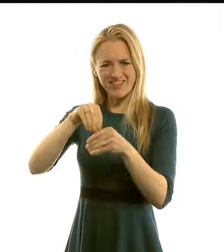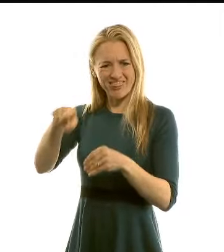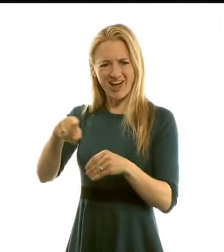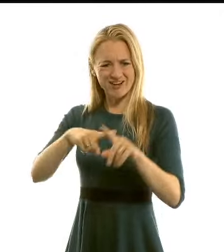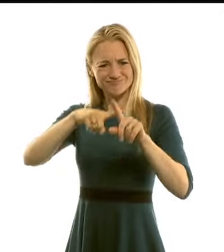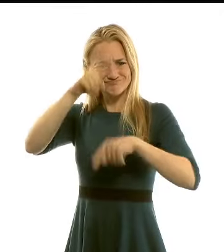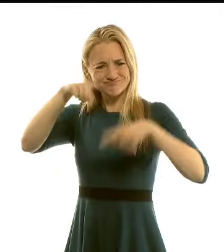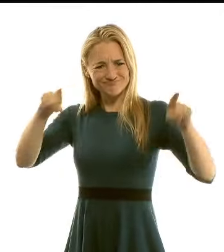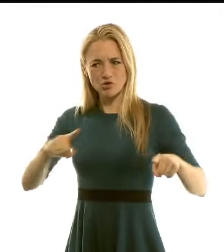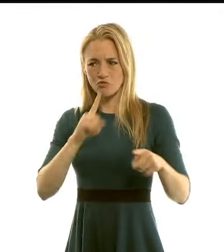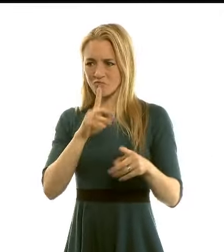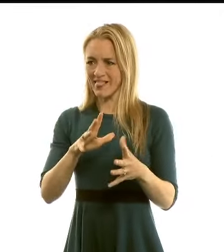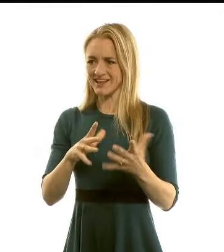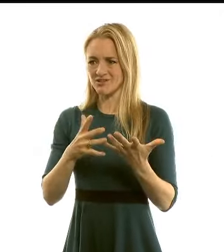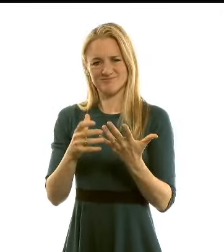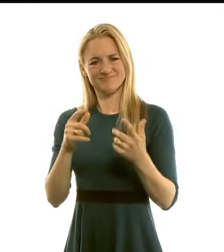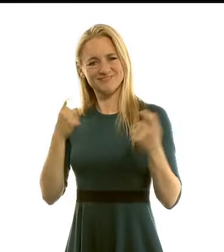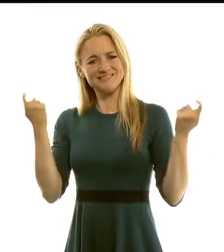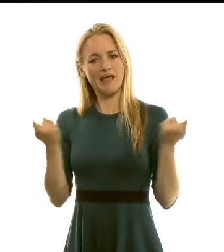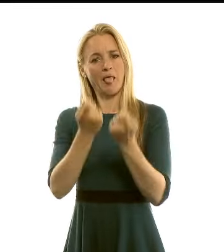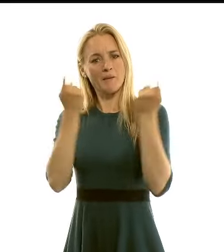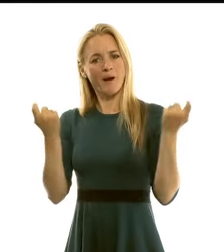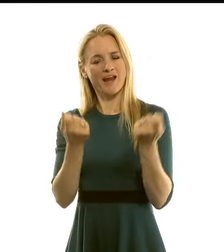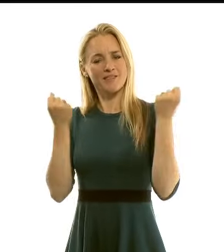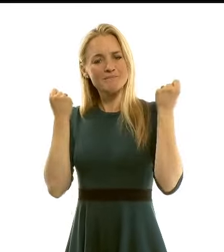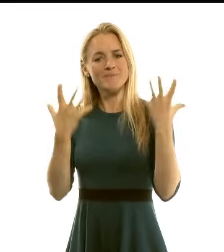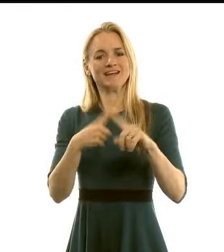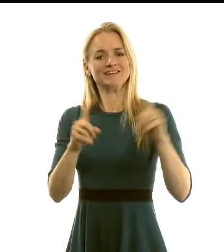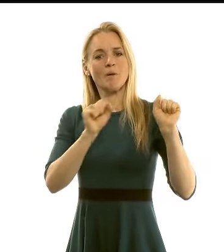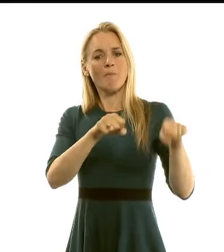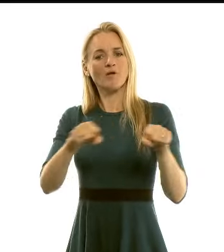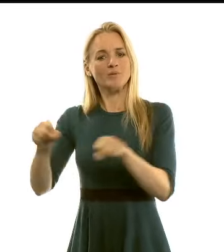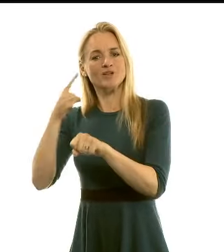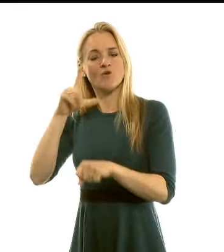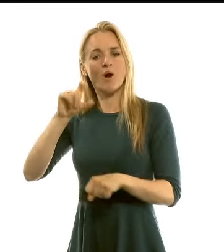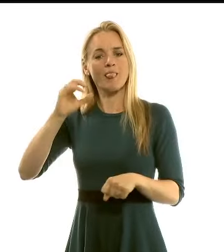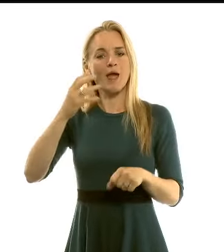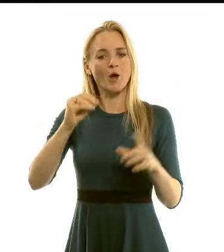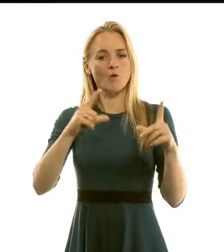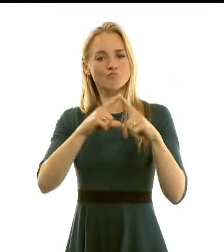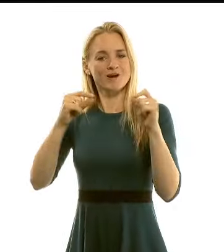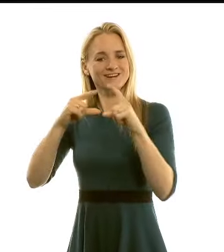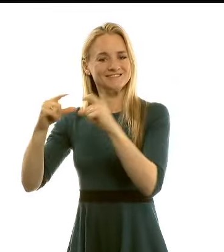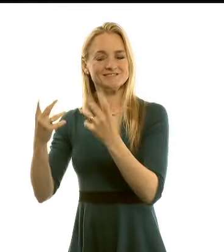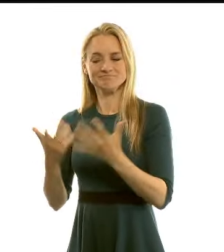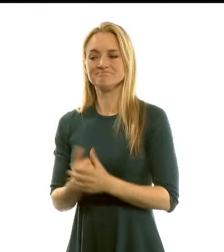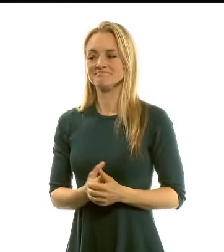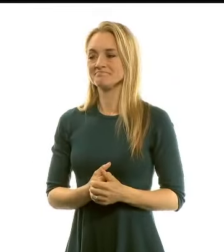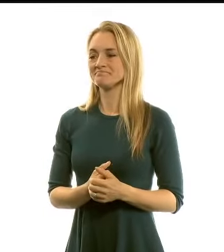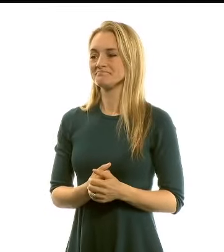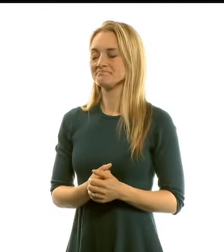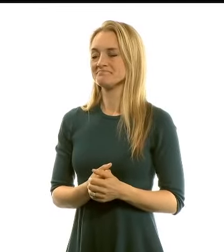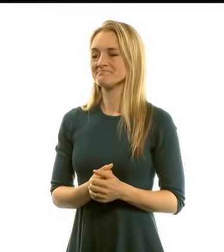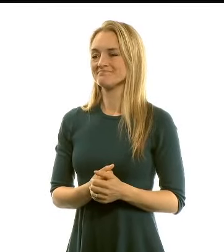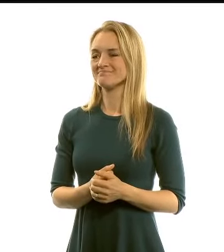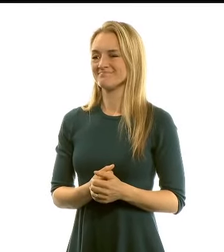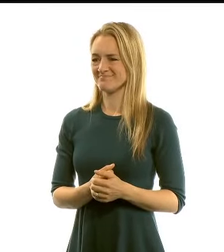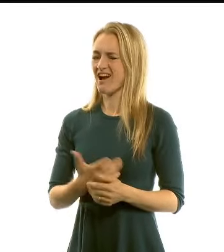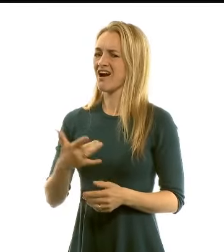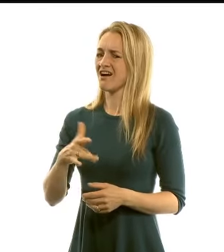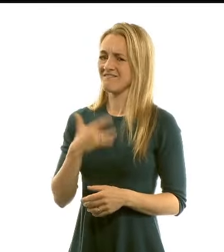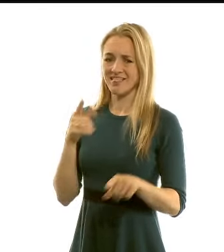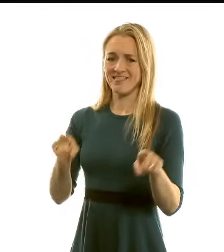and just how many ways you can put them together. I am just geeking out looking at this. I love it. It's amazing. And the same from me as well. This has come together